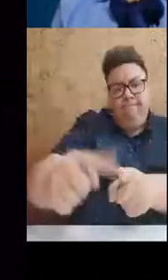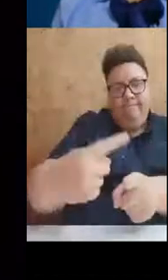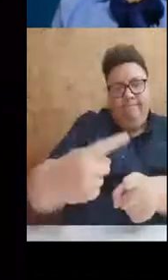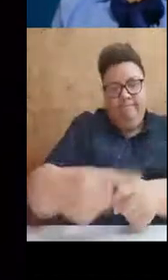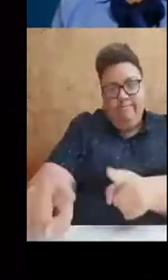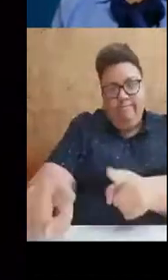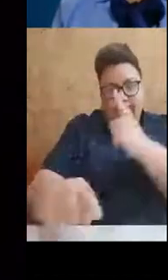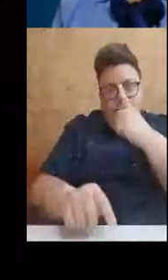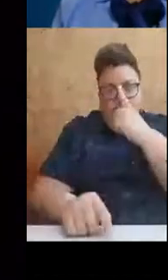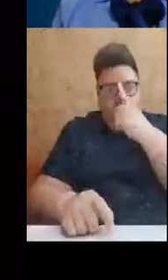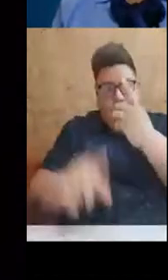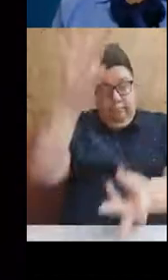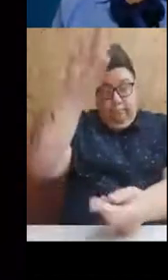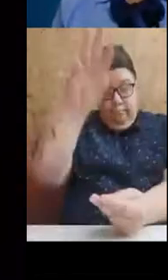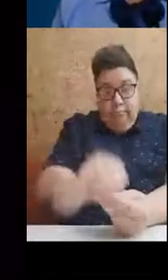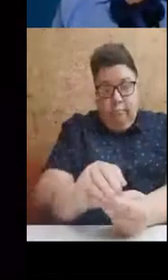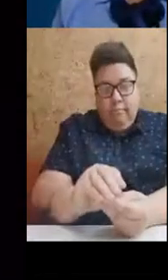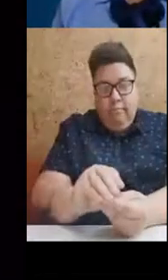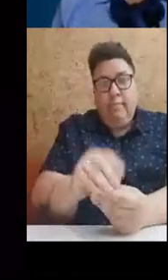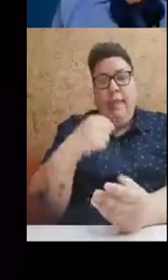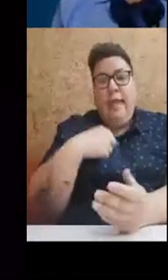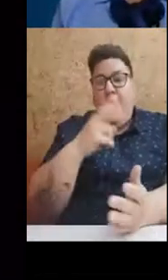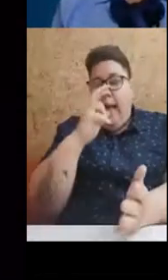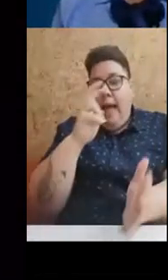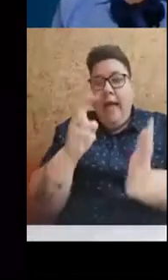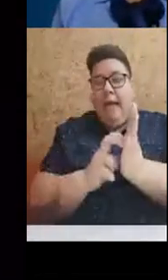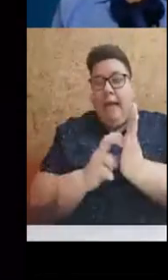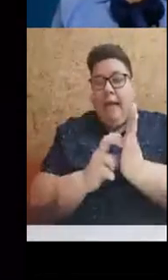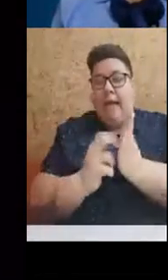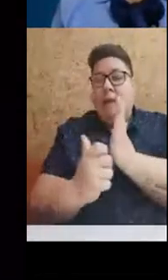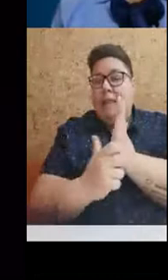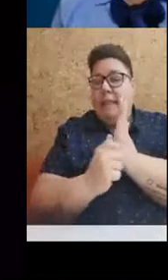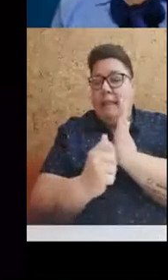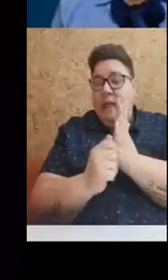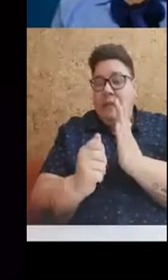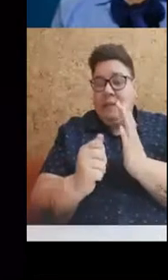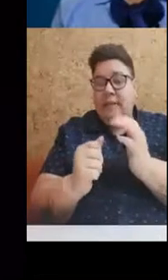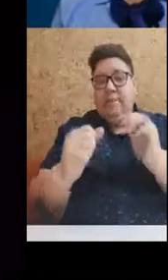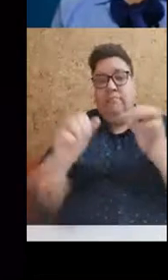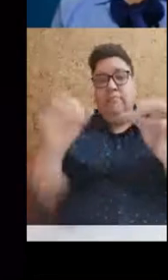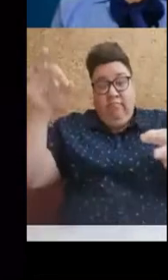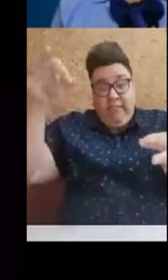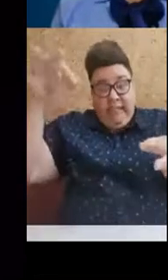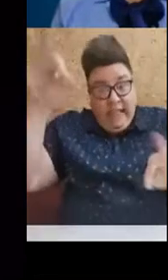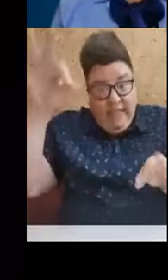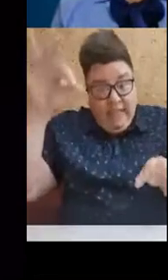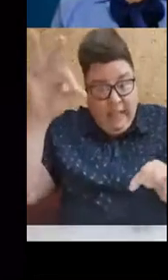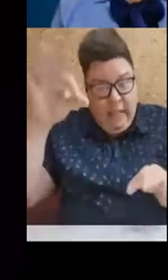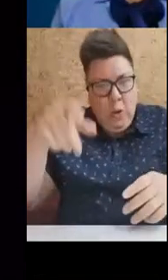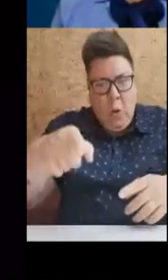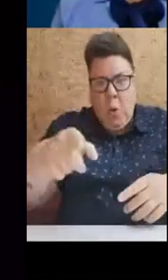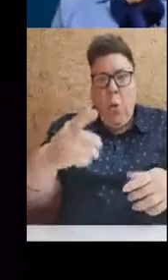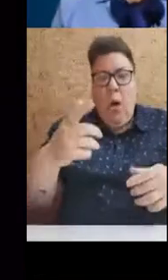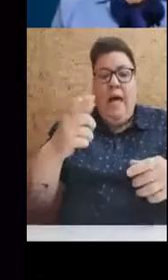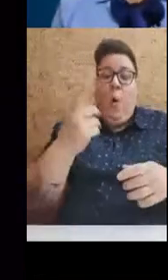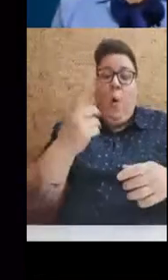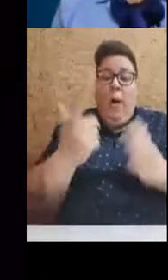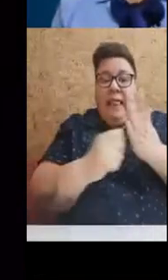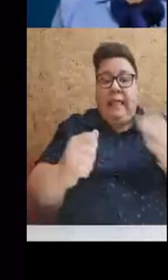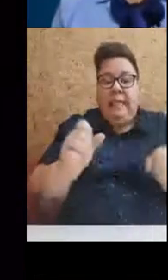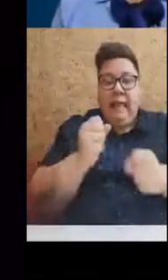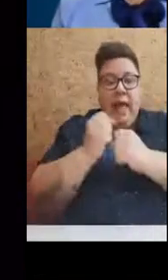boils down to, I need a tax compliance certificate or a tax clearance or a good